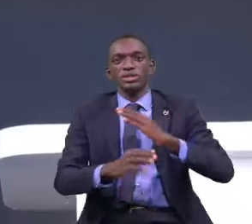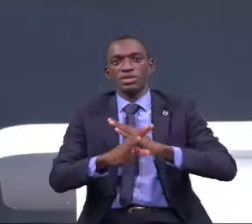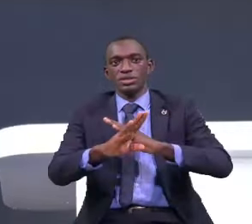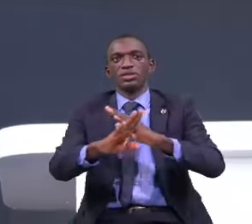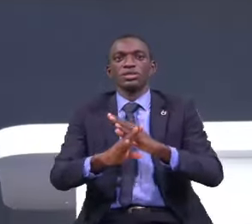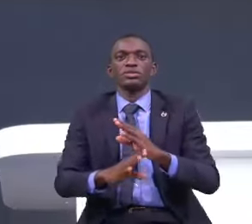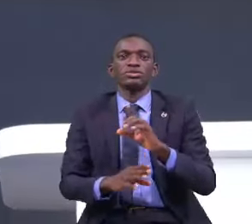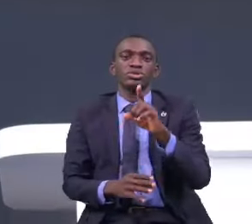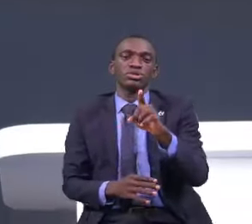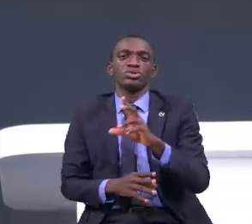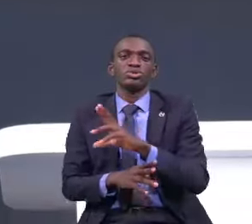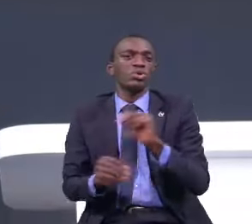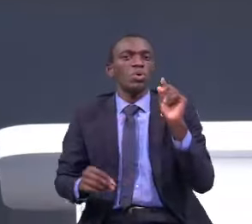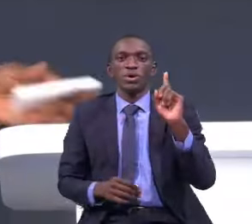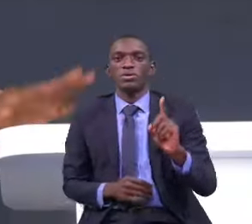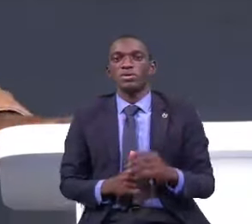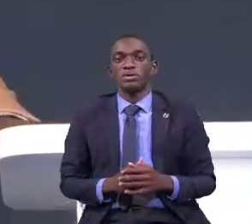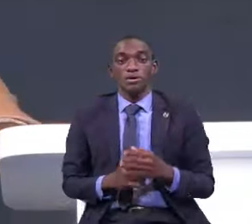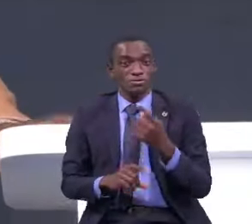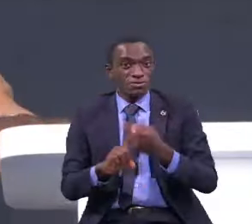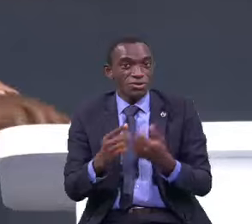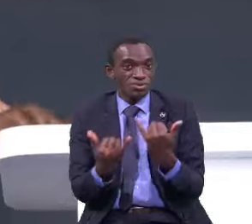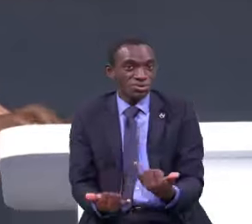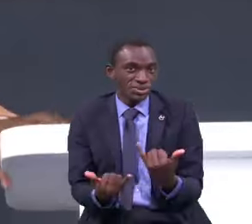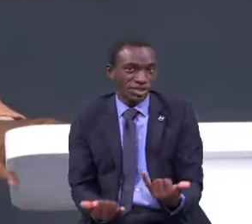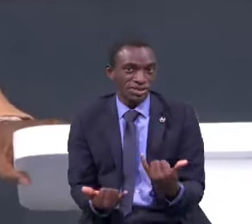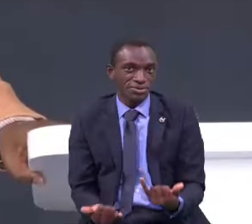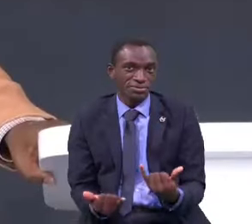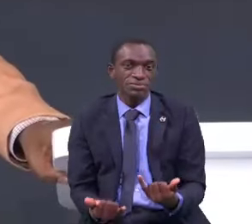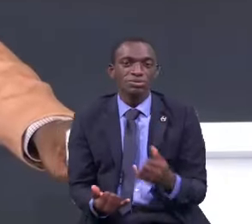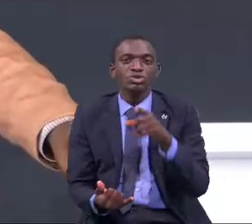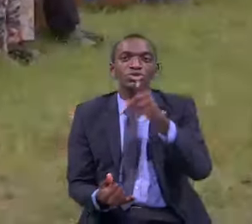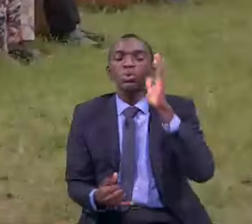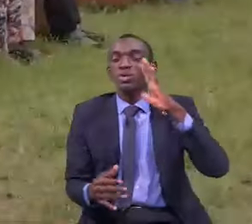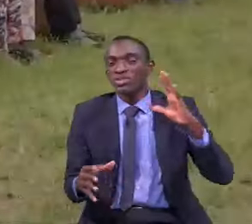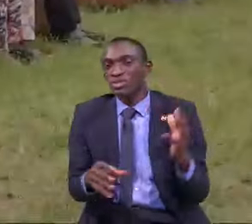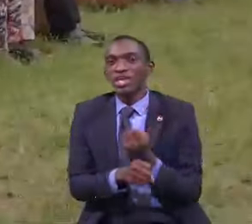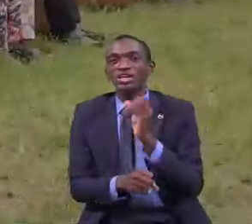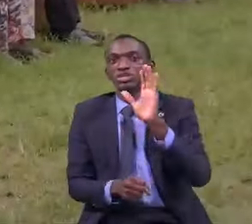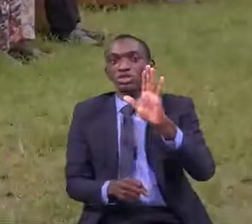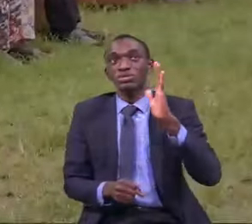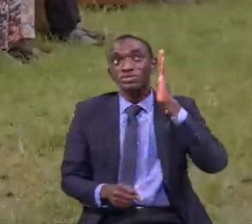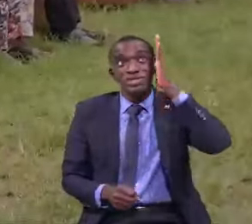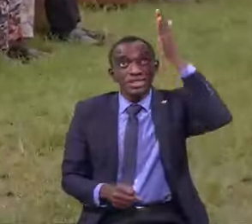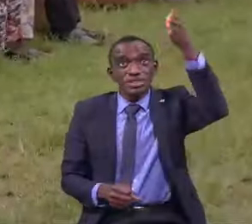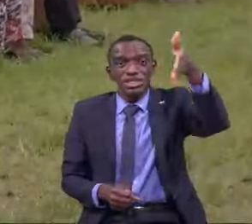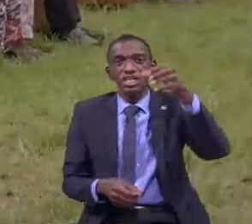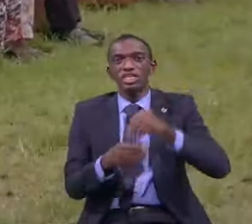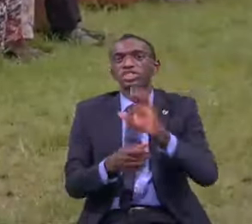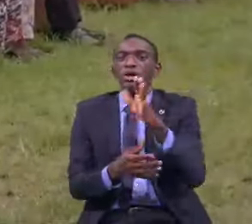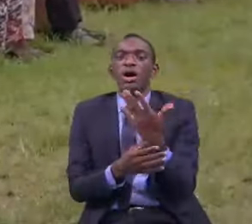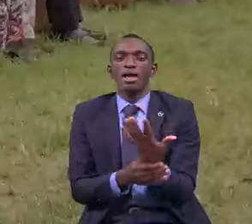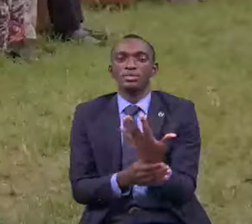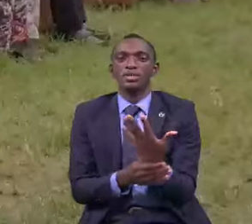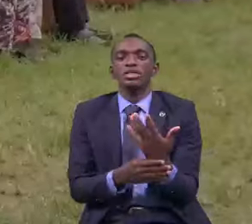ne pouvait te stopper. From today, à partir de ce moment, you will take that destiny in your hand. Tu vas prendre ta destinée entre tes mains. You